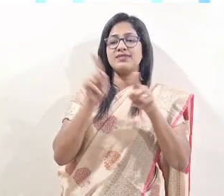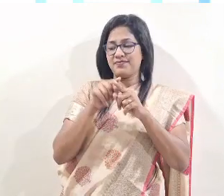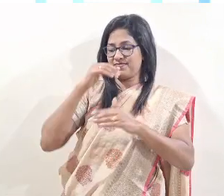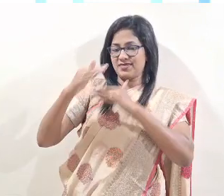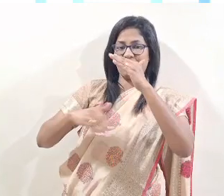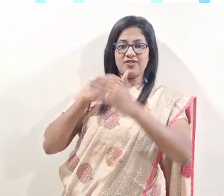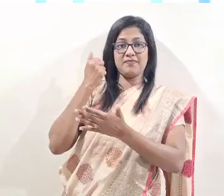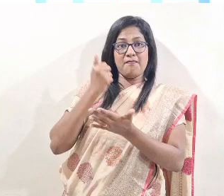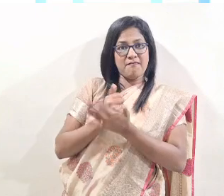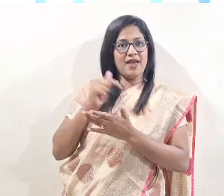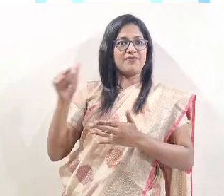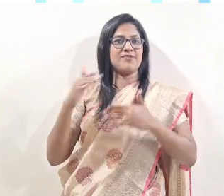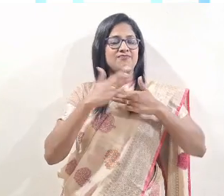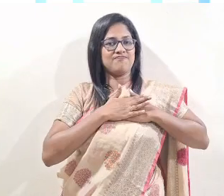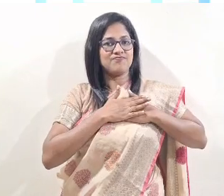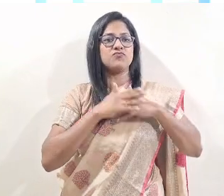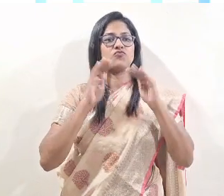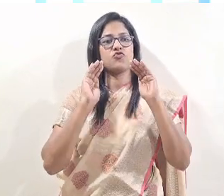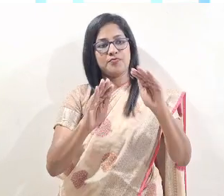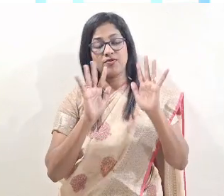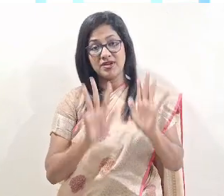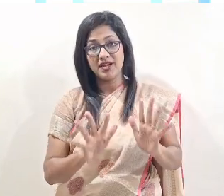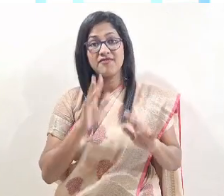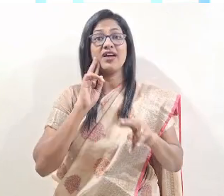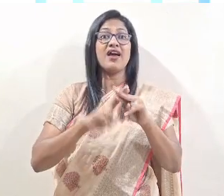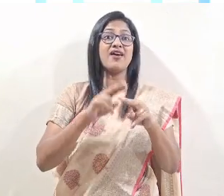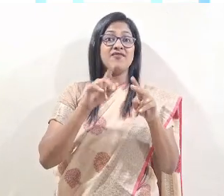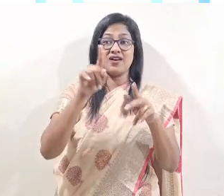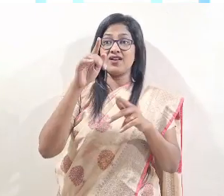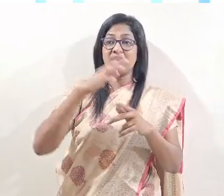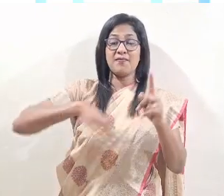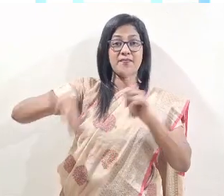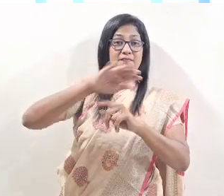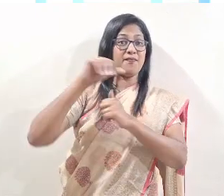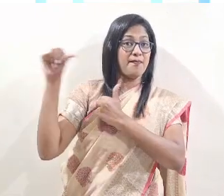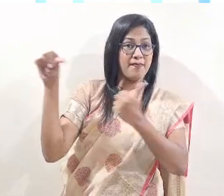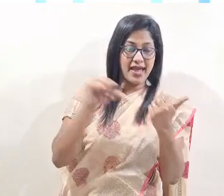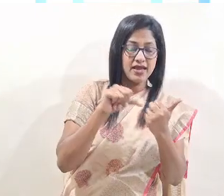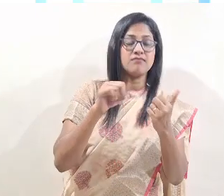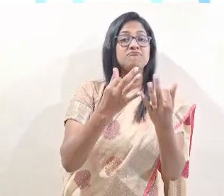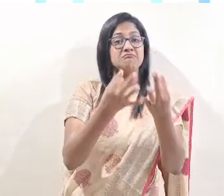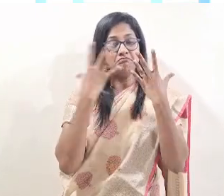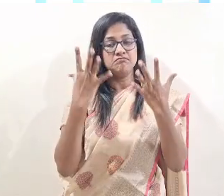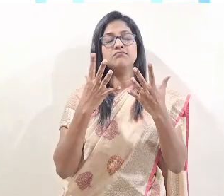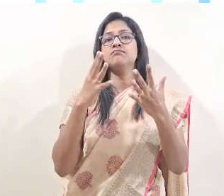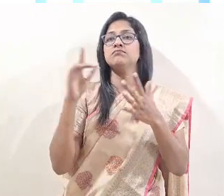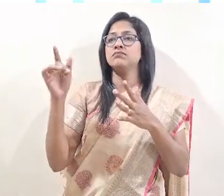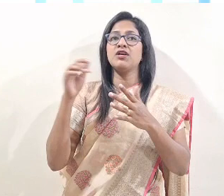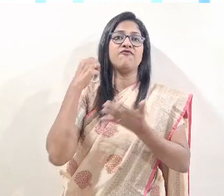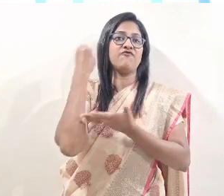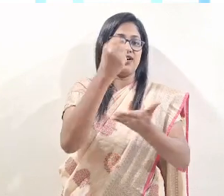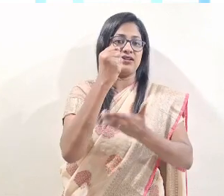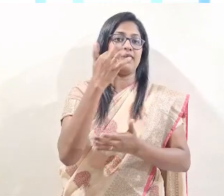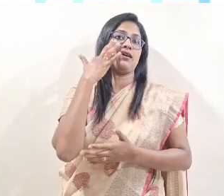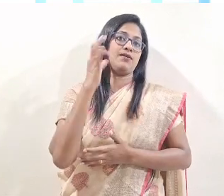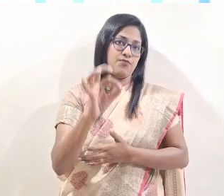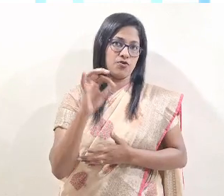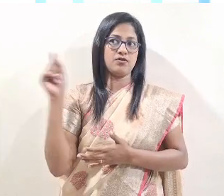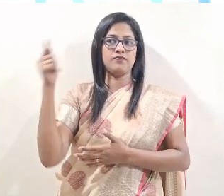well. So funding for resilience is an important role, we assume,